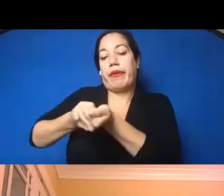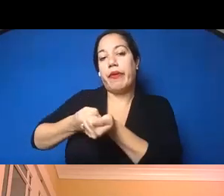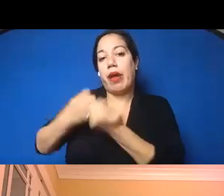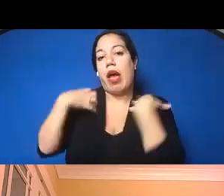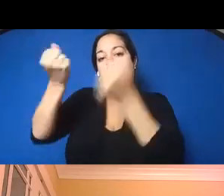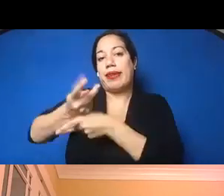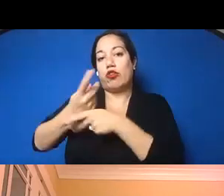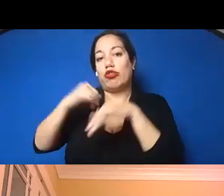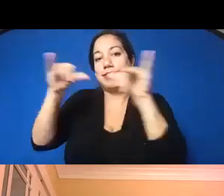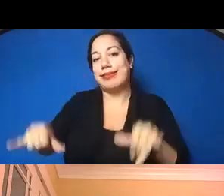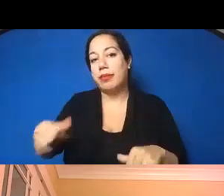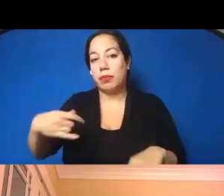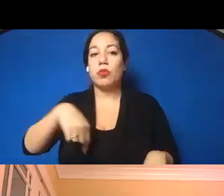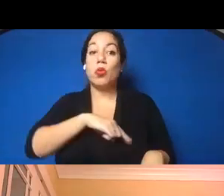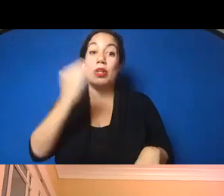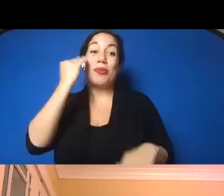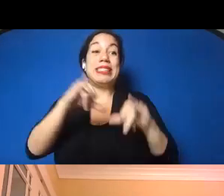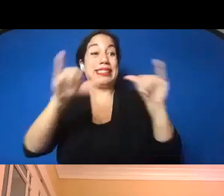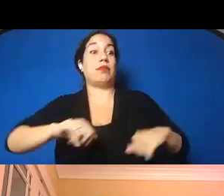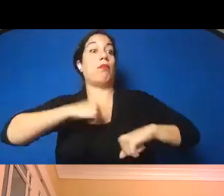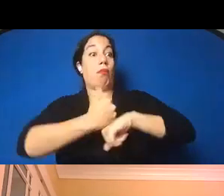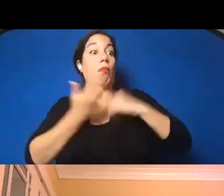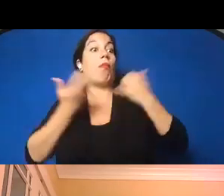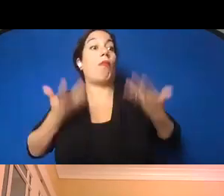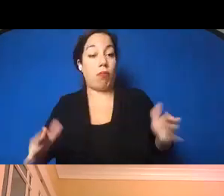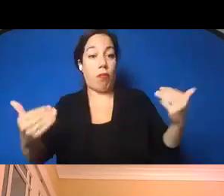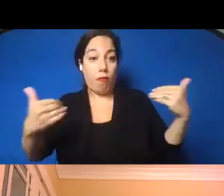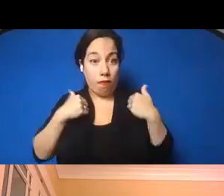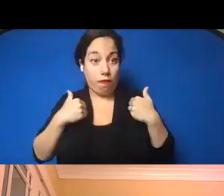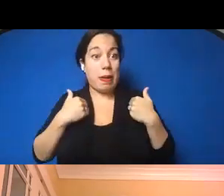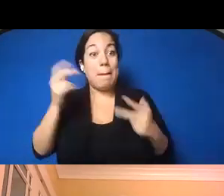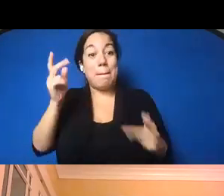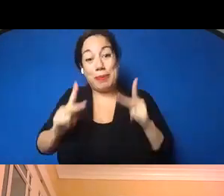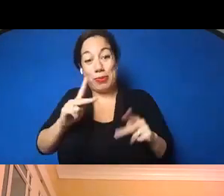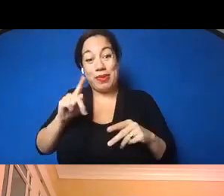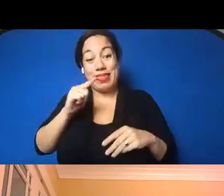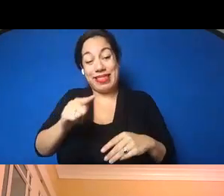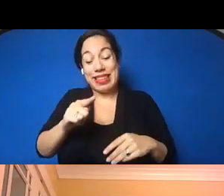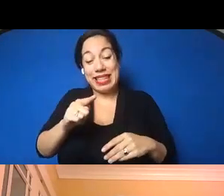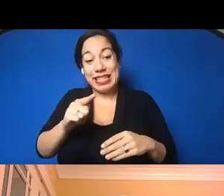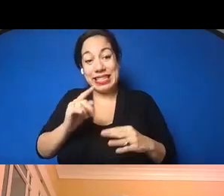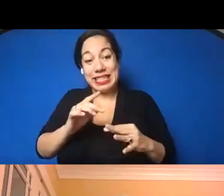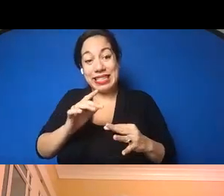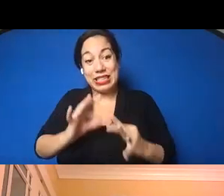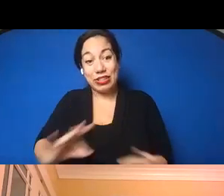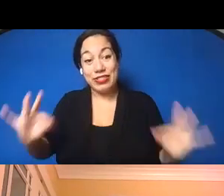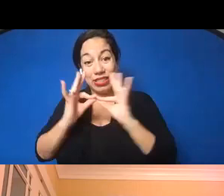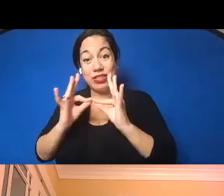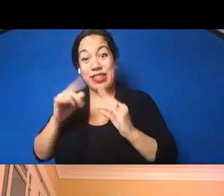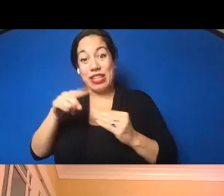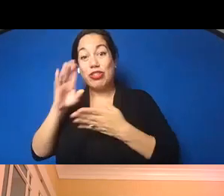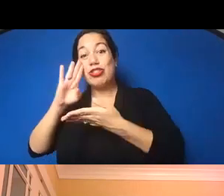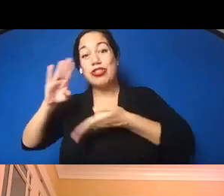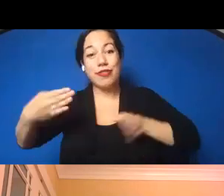are systems that exist, we know that there are people who are quickly shifting or having a